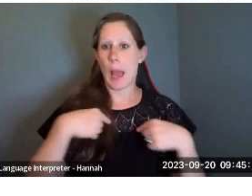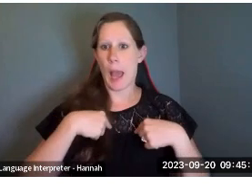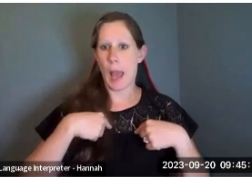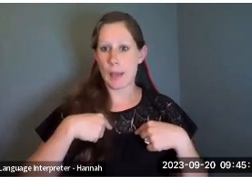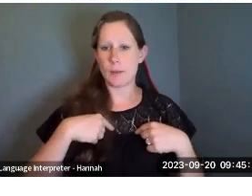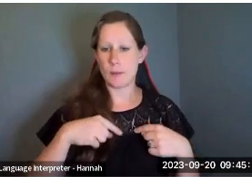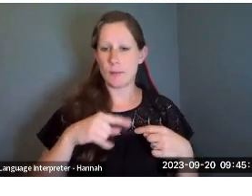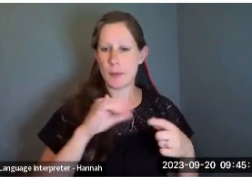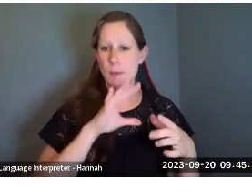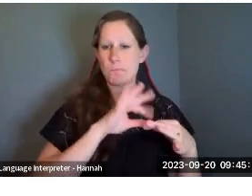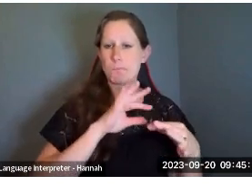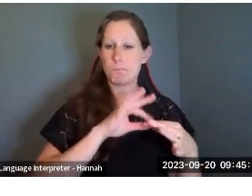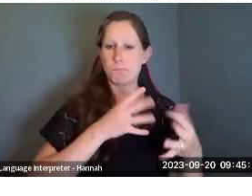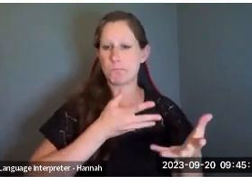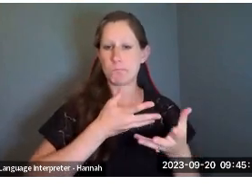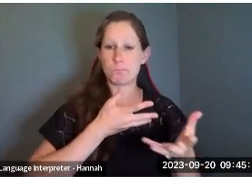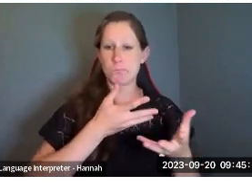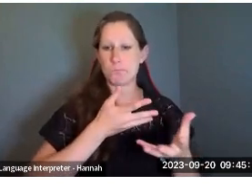wanting to